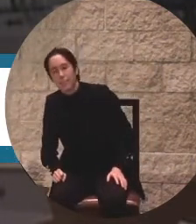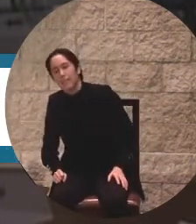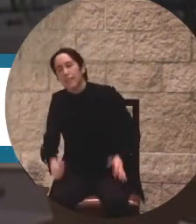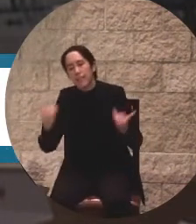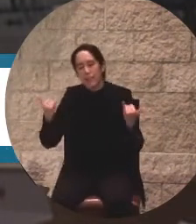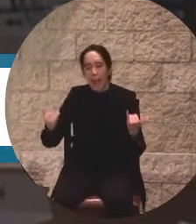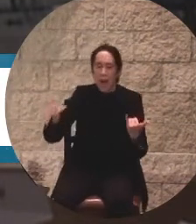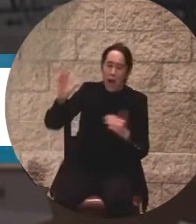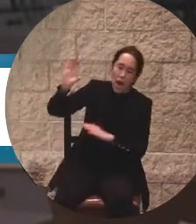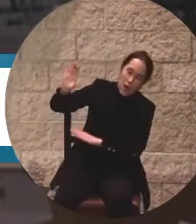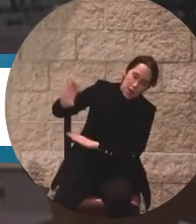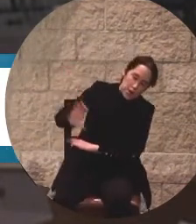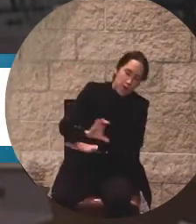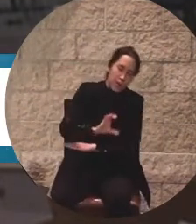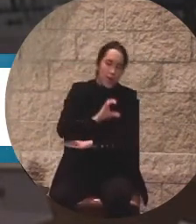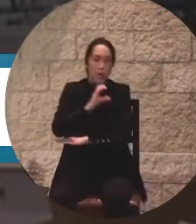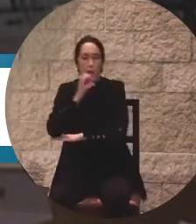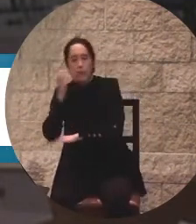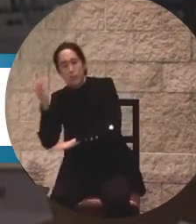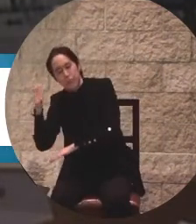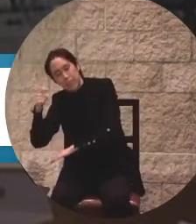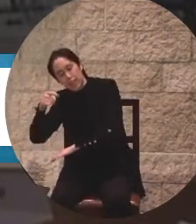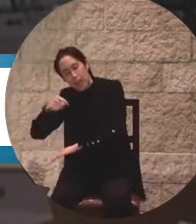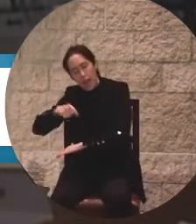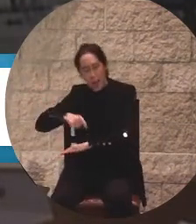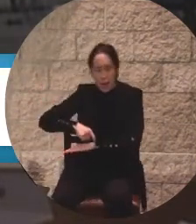bells. It's Christmas